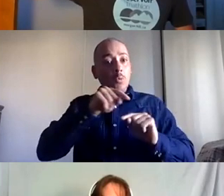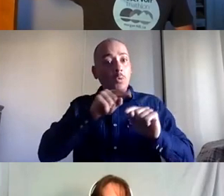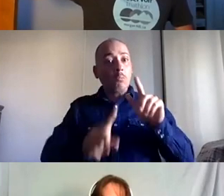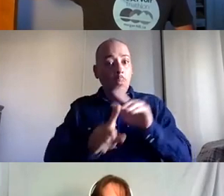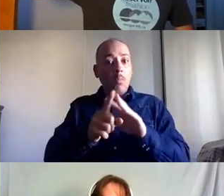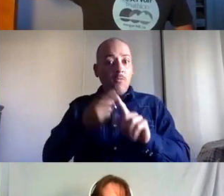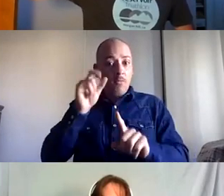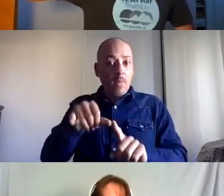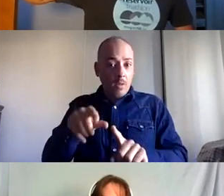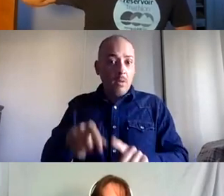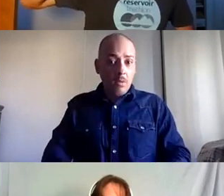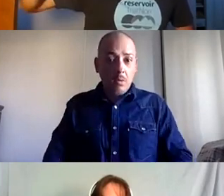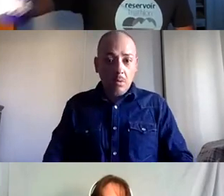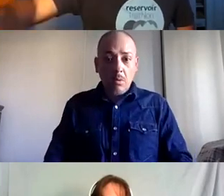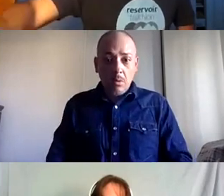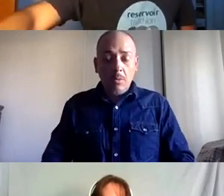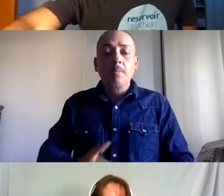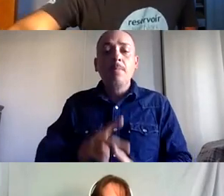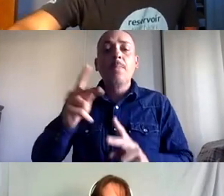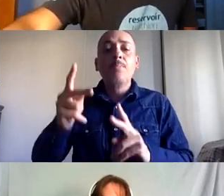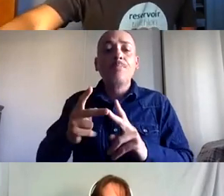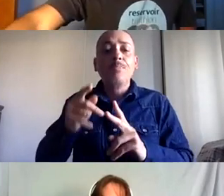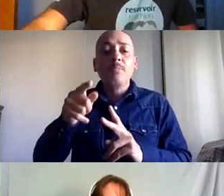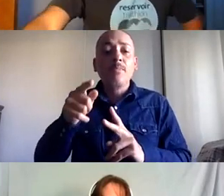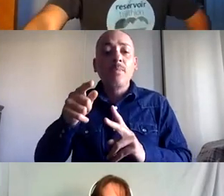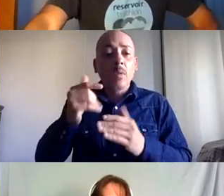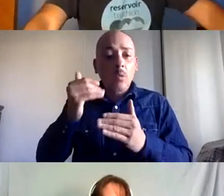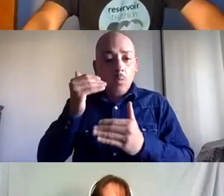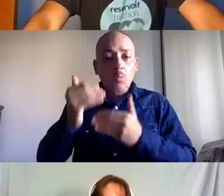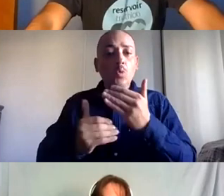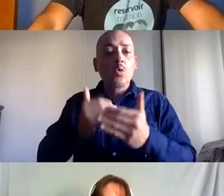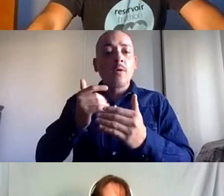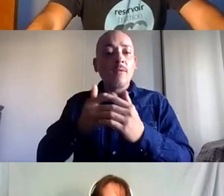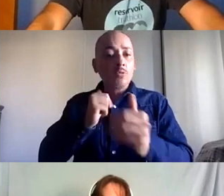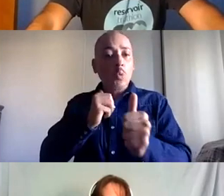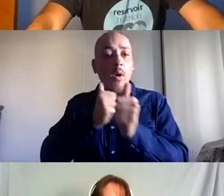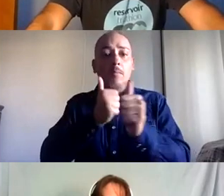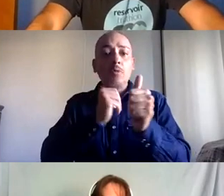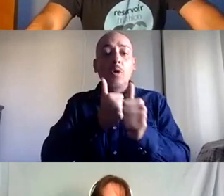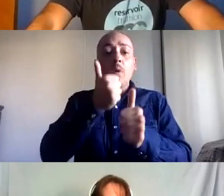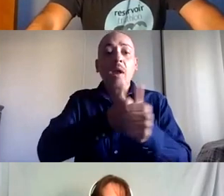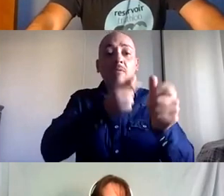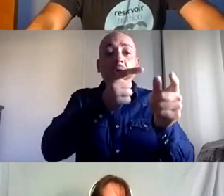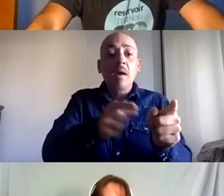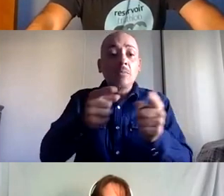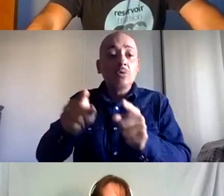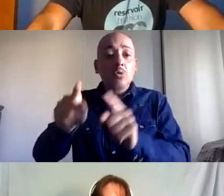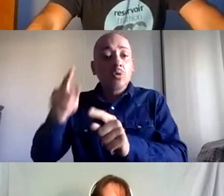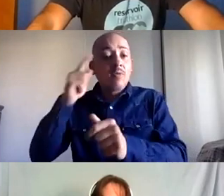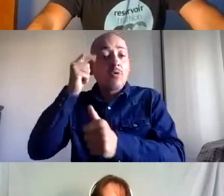And then you move on to updating every episode for each batch